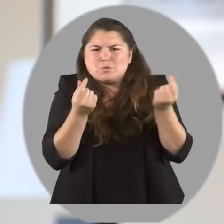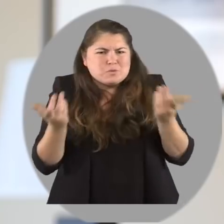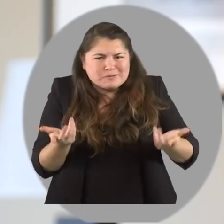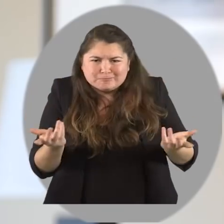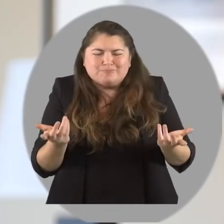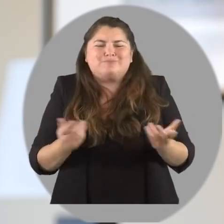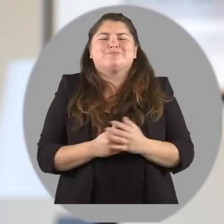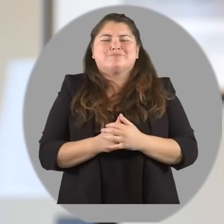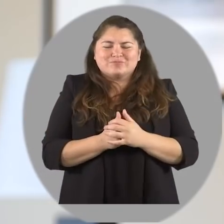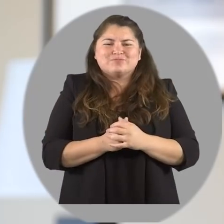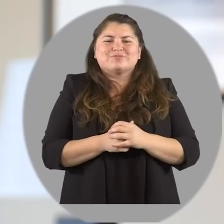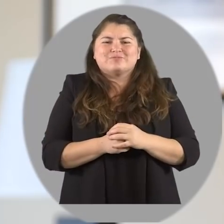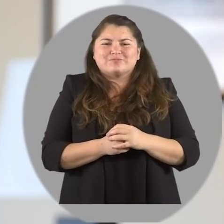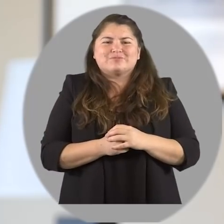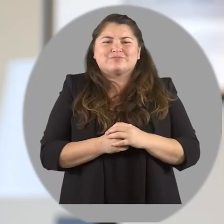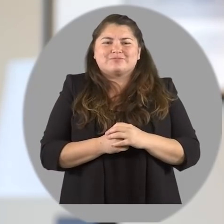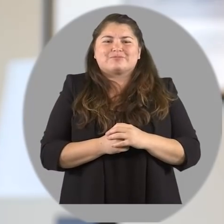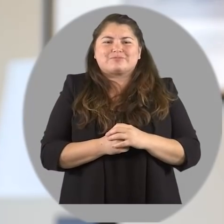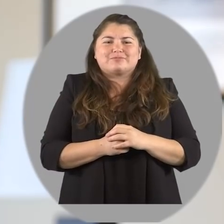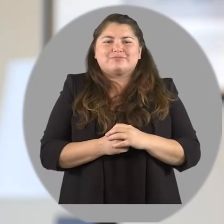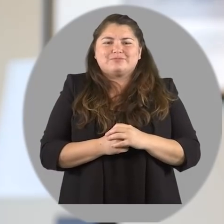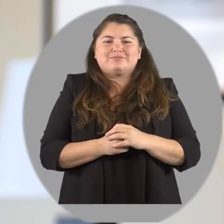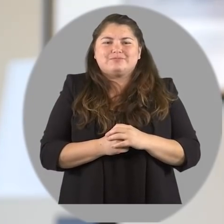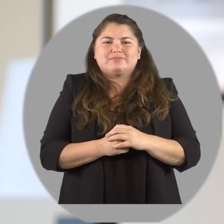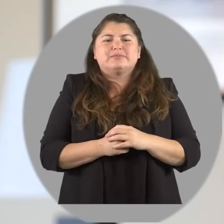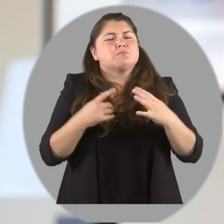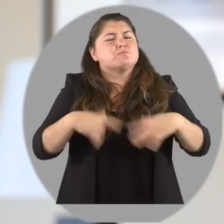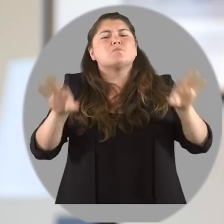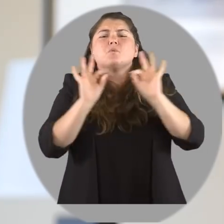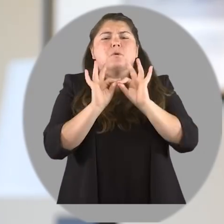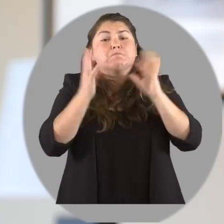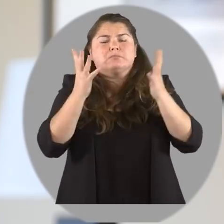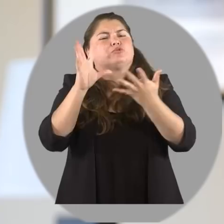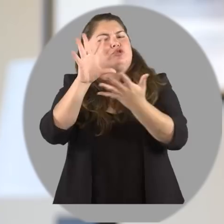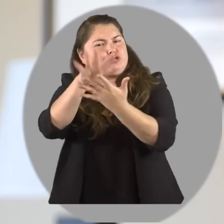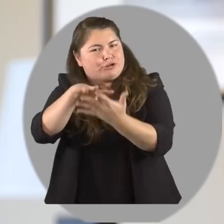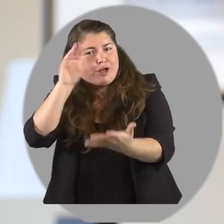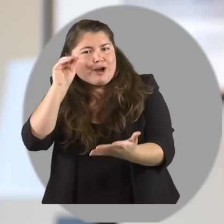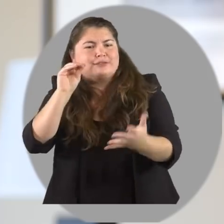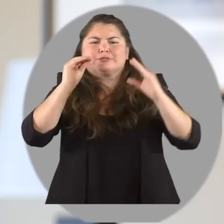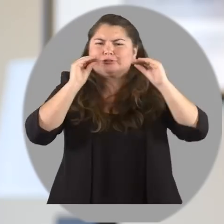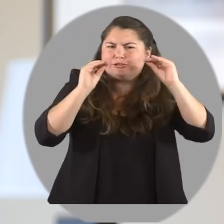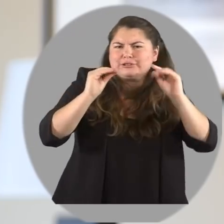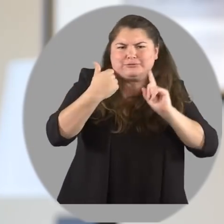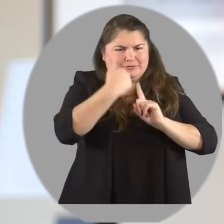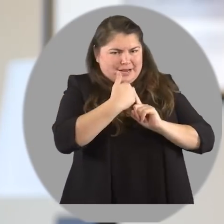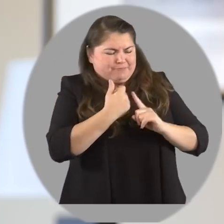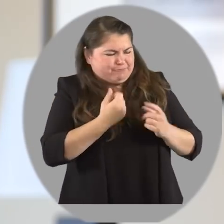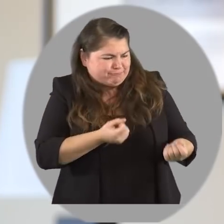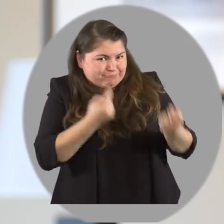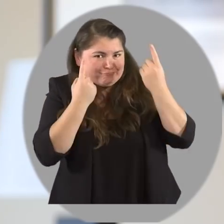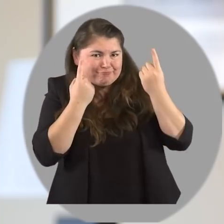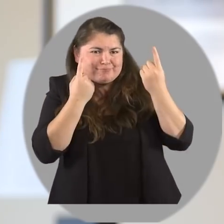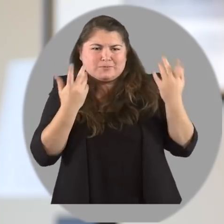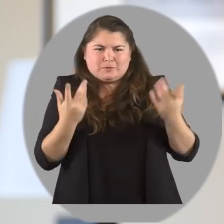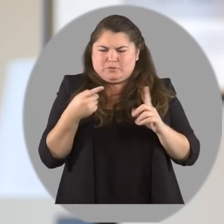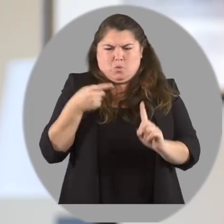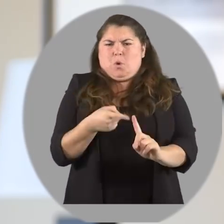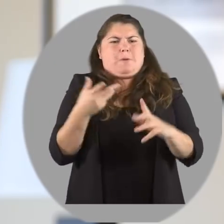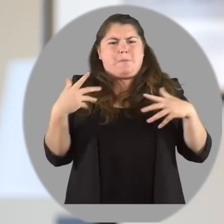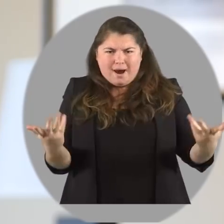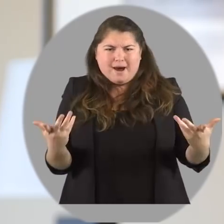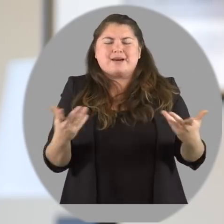help? So I think learning and educating ourselves on that